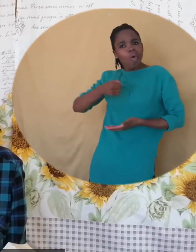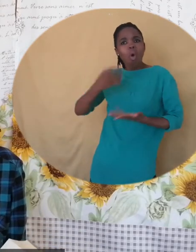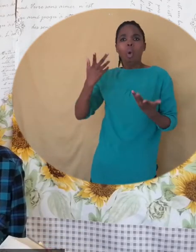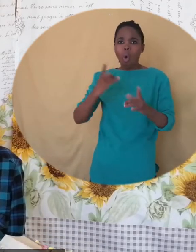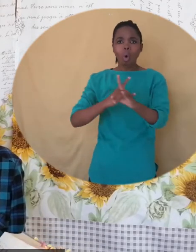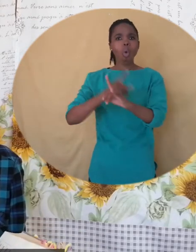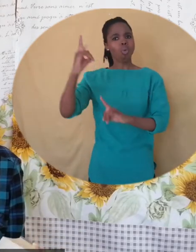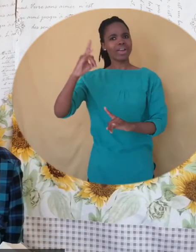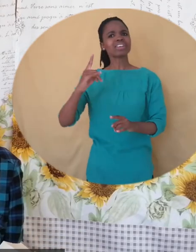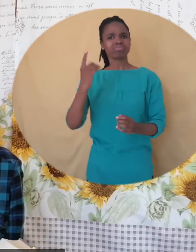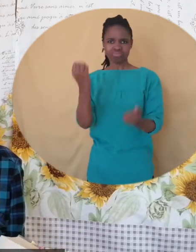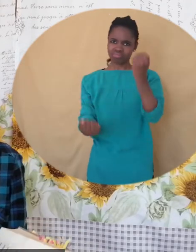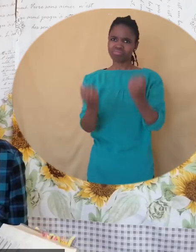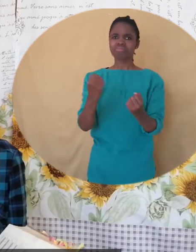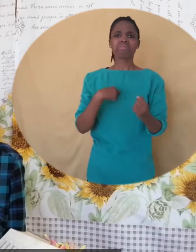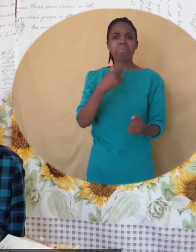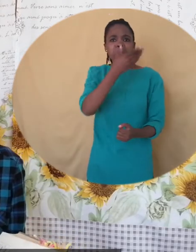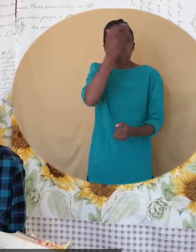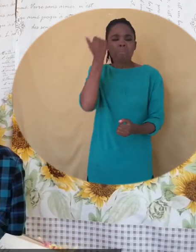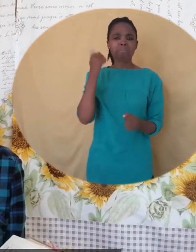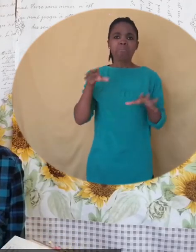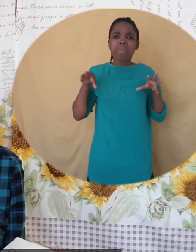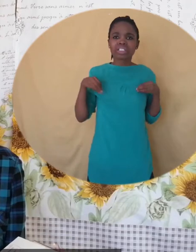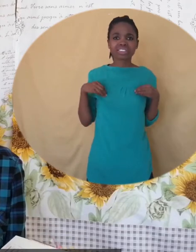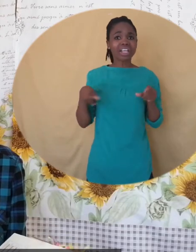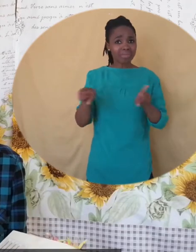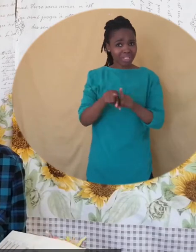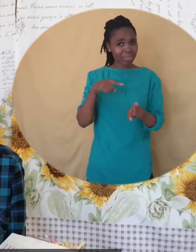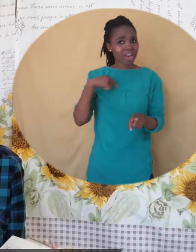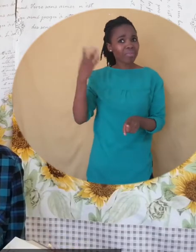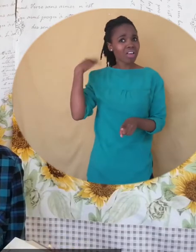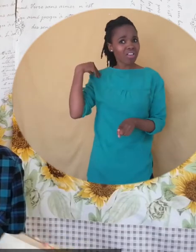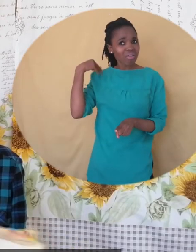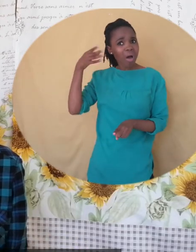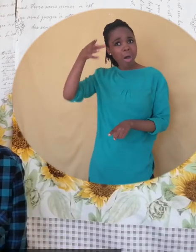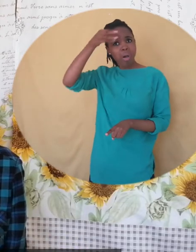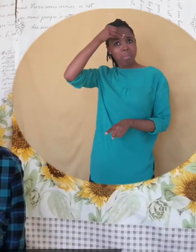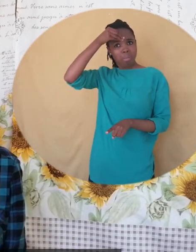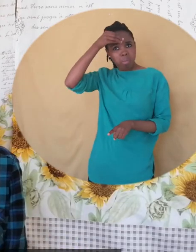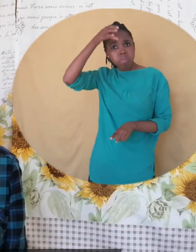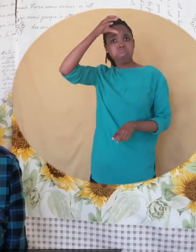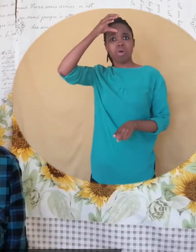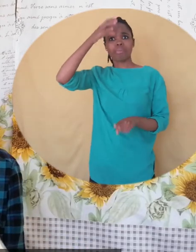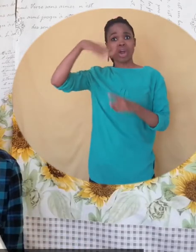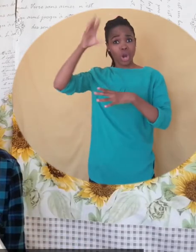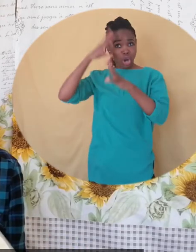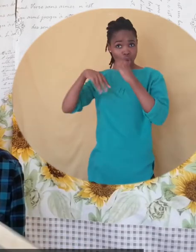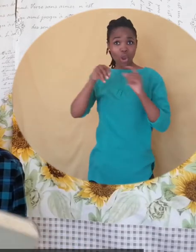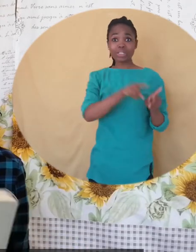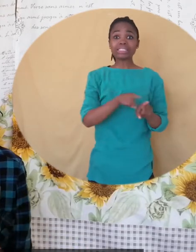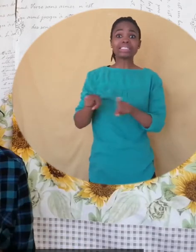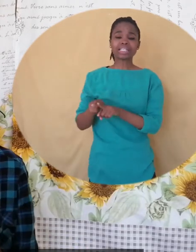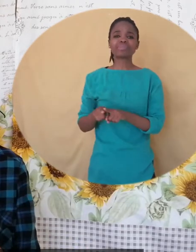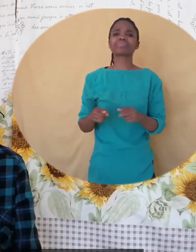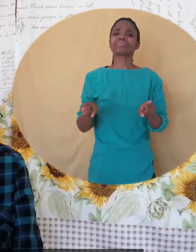that payout or to win the case. People don't know the rights, and I'm learning so much. Another thing that I'm learning is that